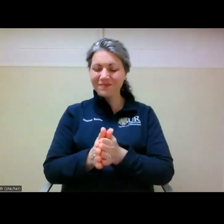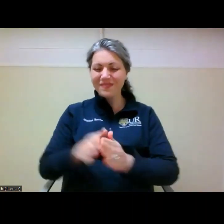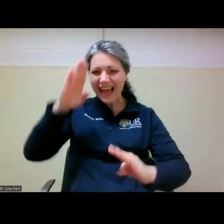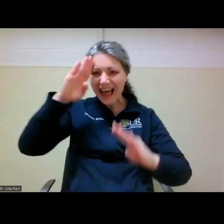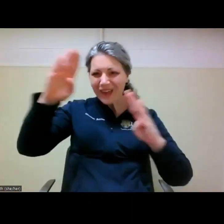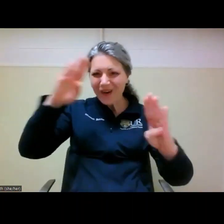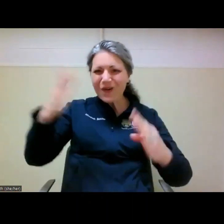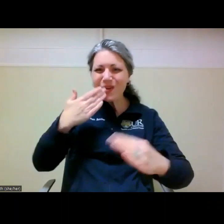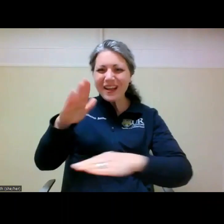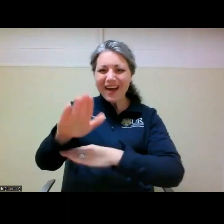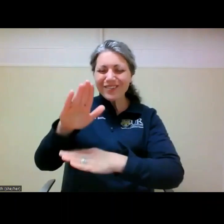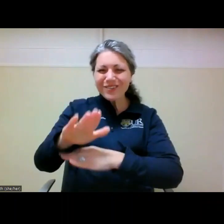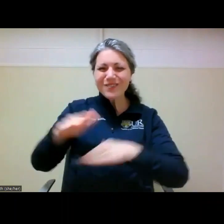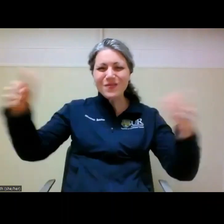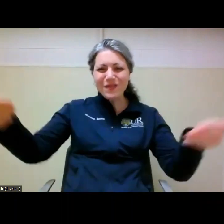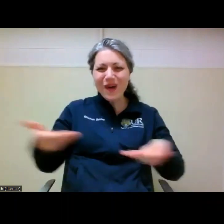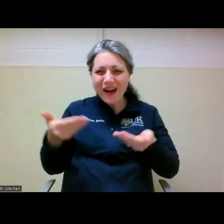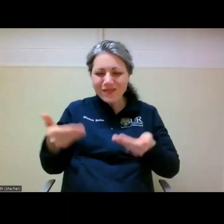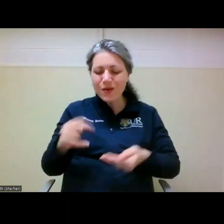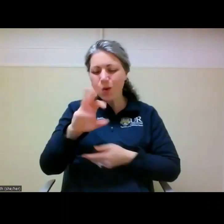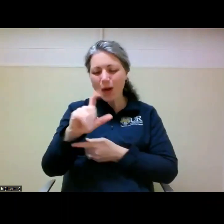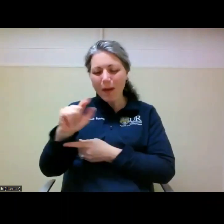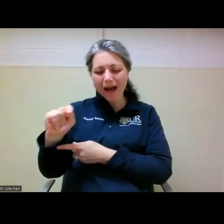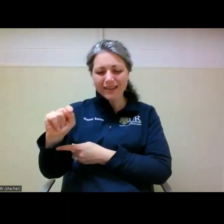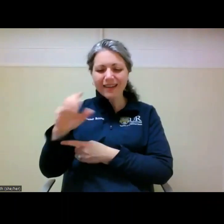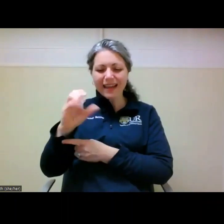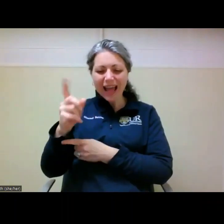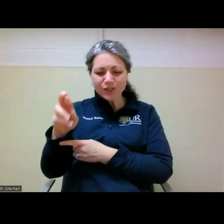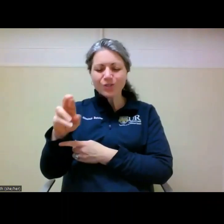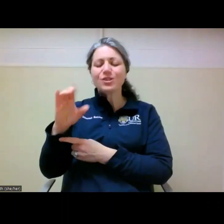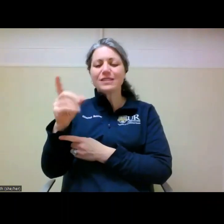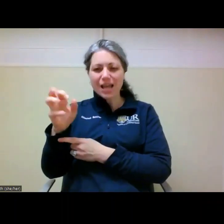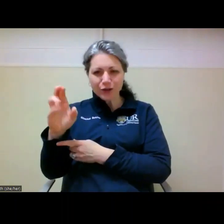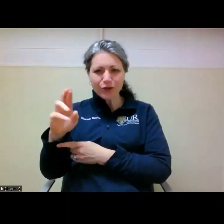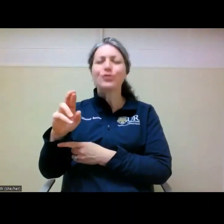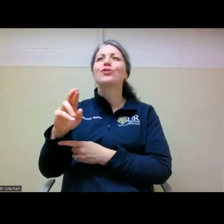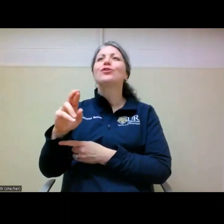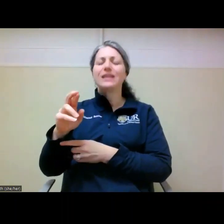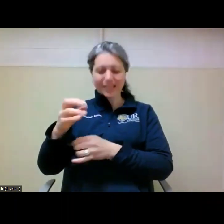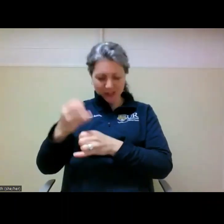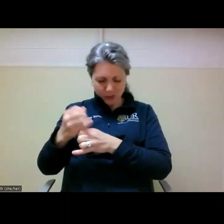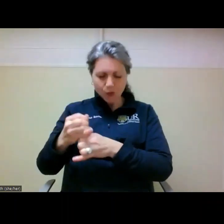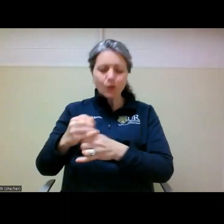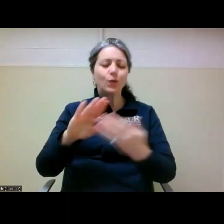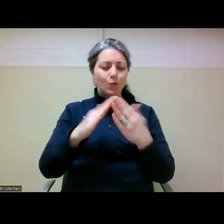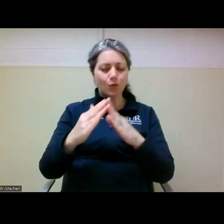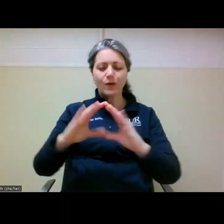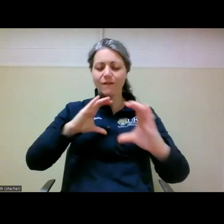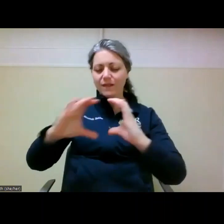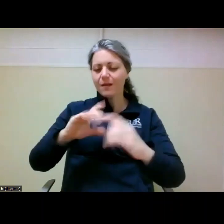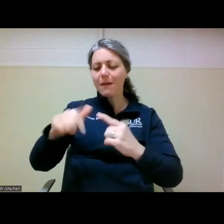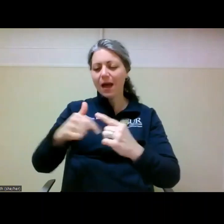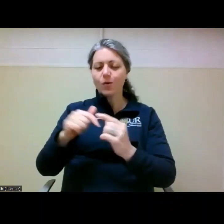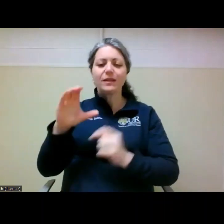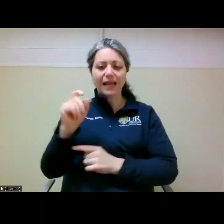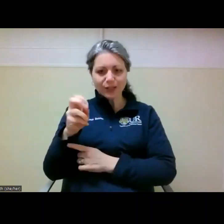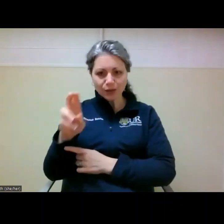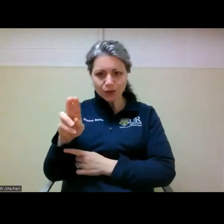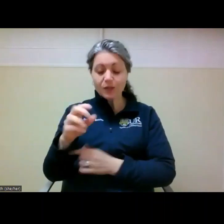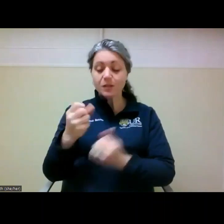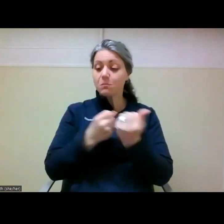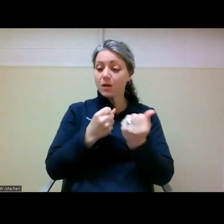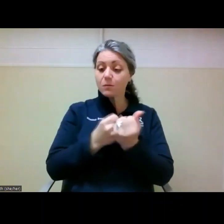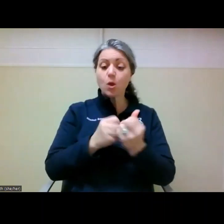hello, good afternoon, and welcome to the Wilmot Cancer Institute Community Conversations on Cancer series, sponsored by the Office of Community Outreach